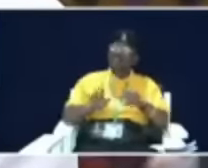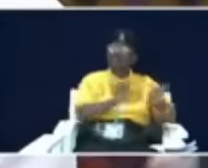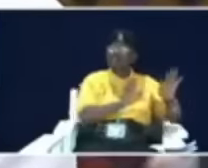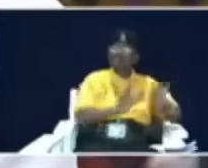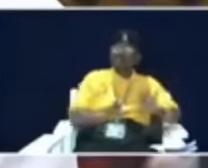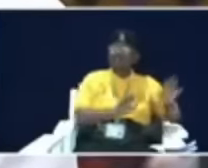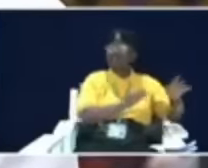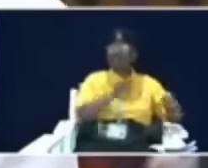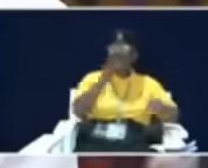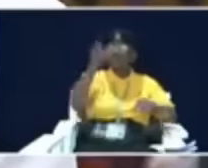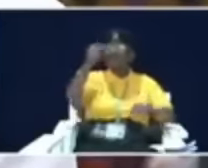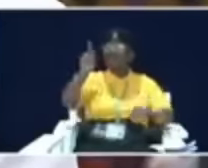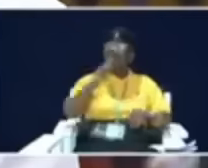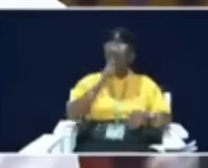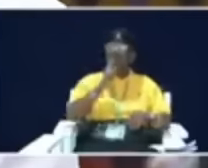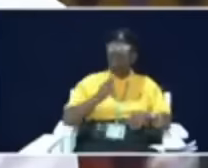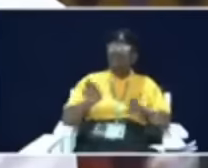The Red Sea is going to part tonight.